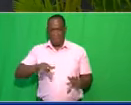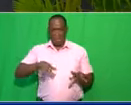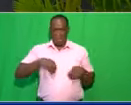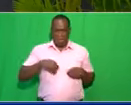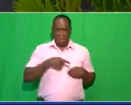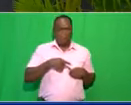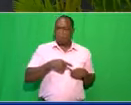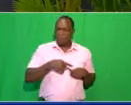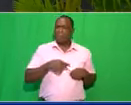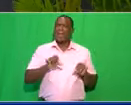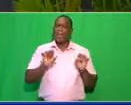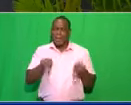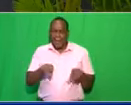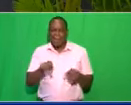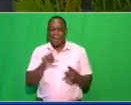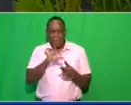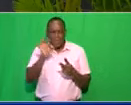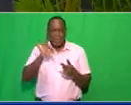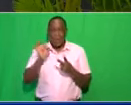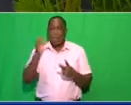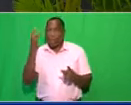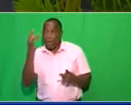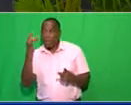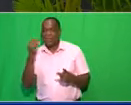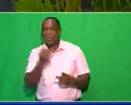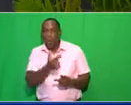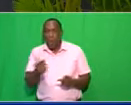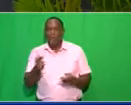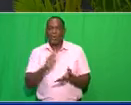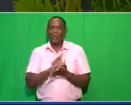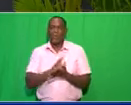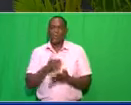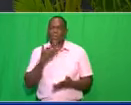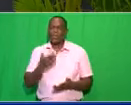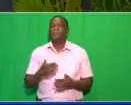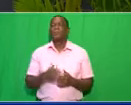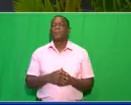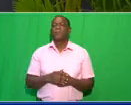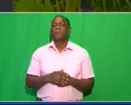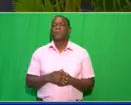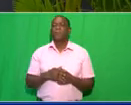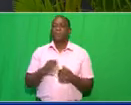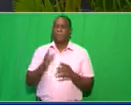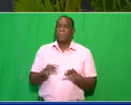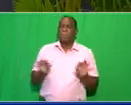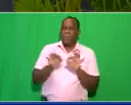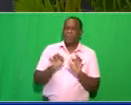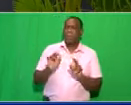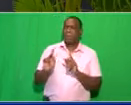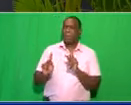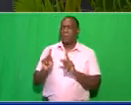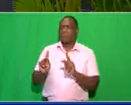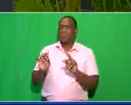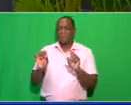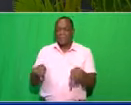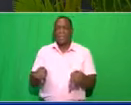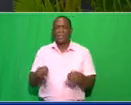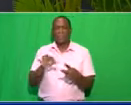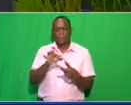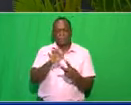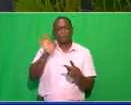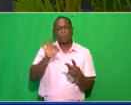quasi-market system, which is basically, once you have choice, you have a quasi-market system. So people could choose. Then you have to make sure